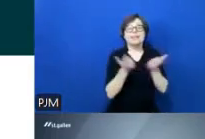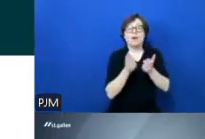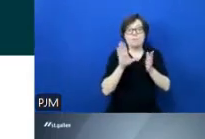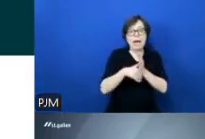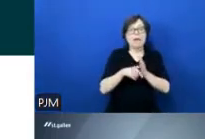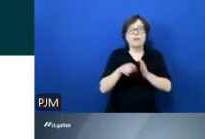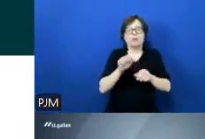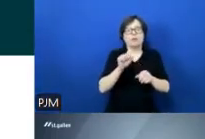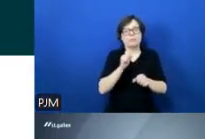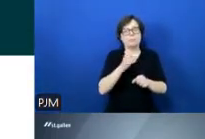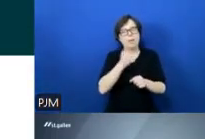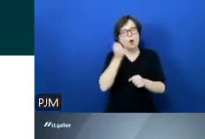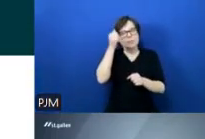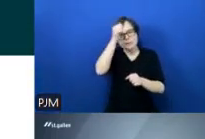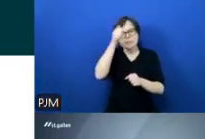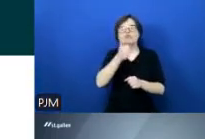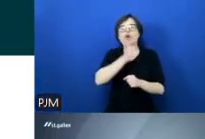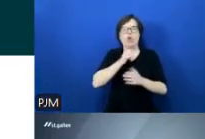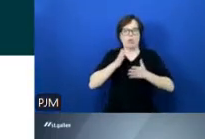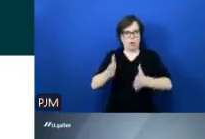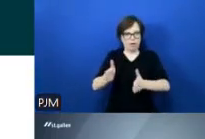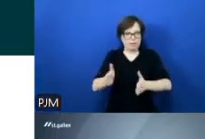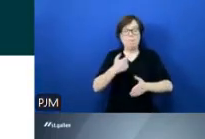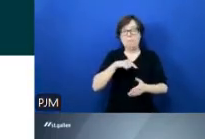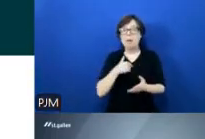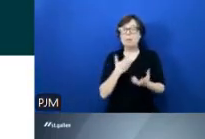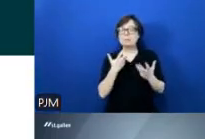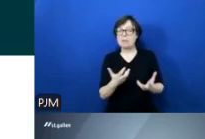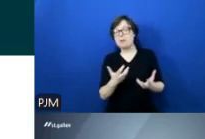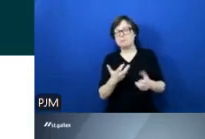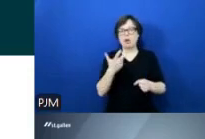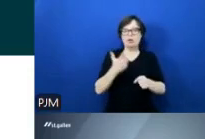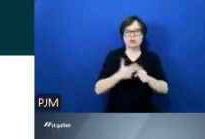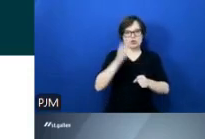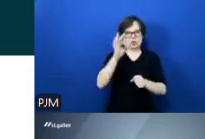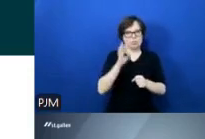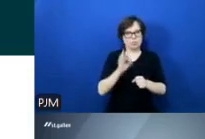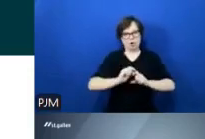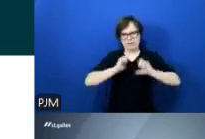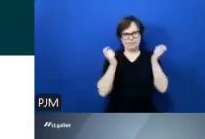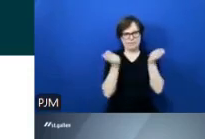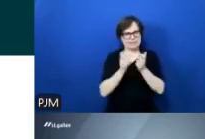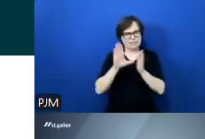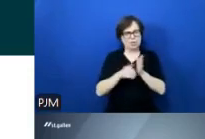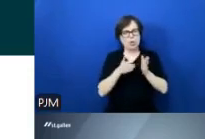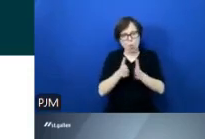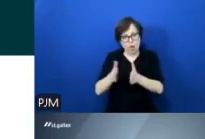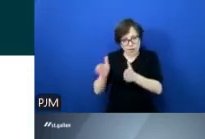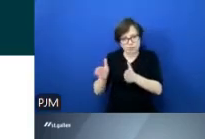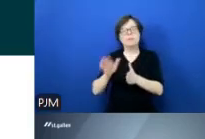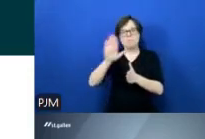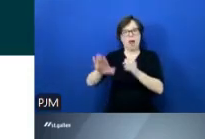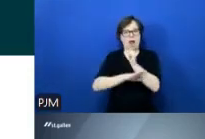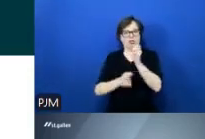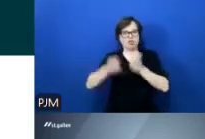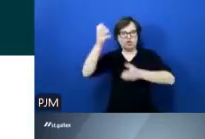green streets. Our goal, very ambitious one, is of having 30% of St. Gallen streets